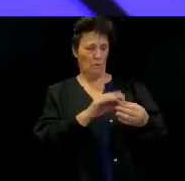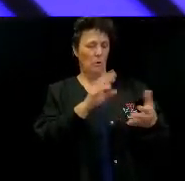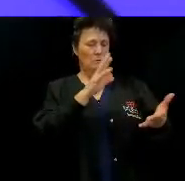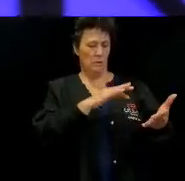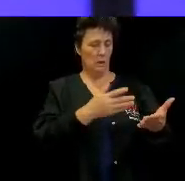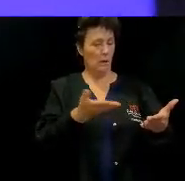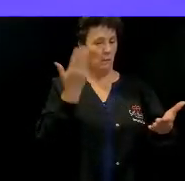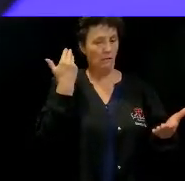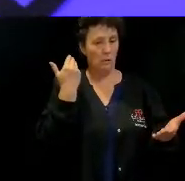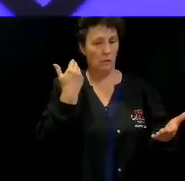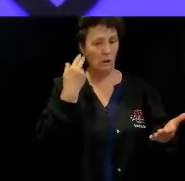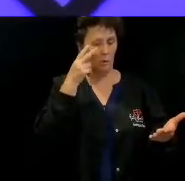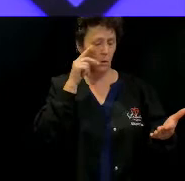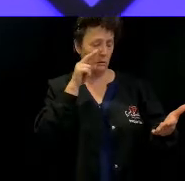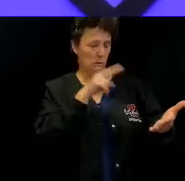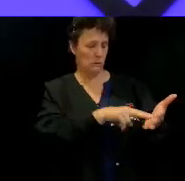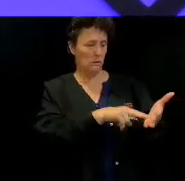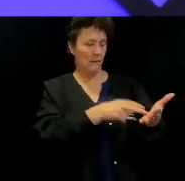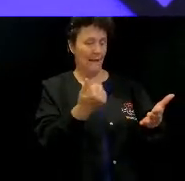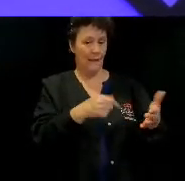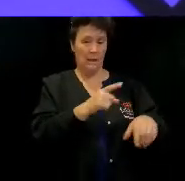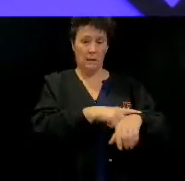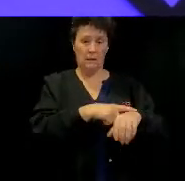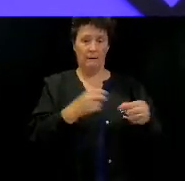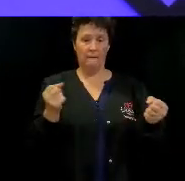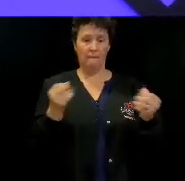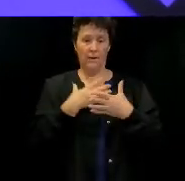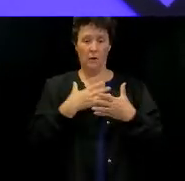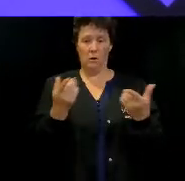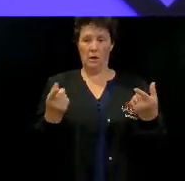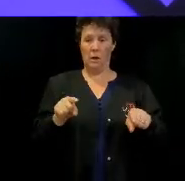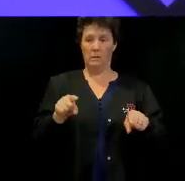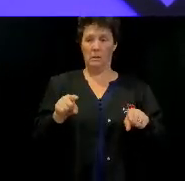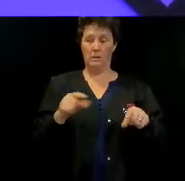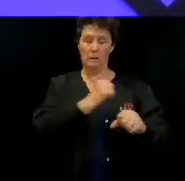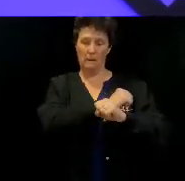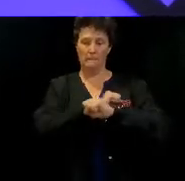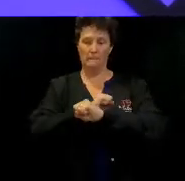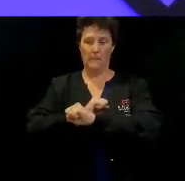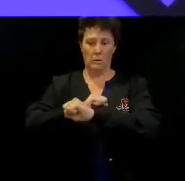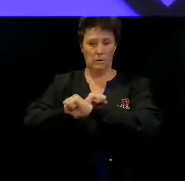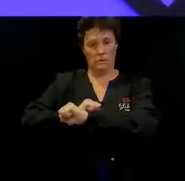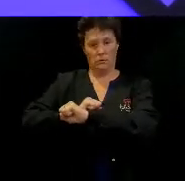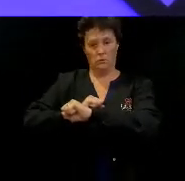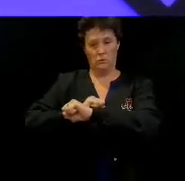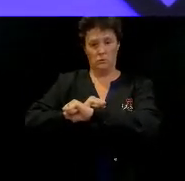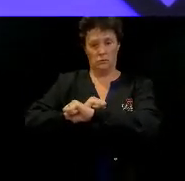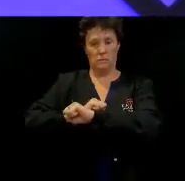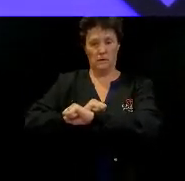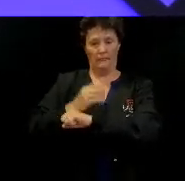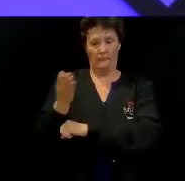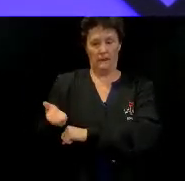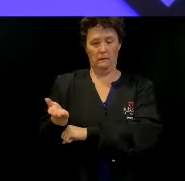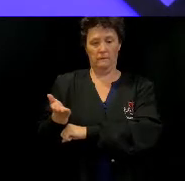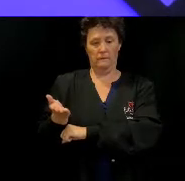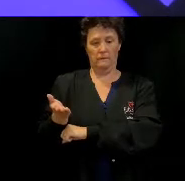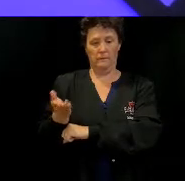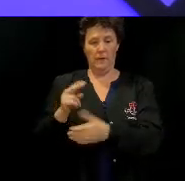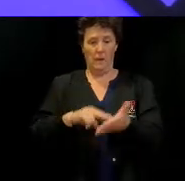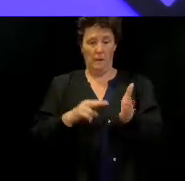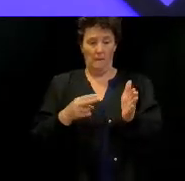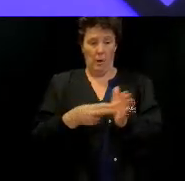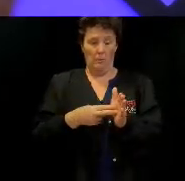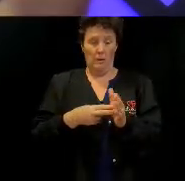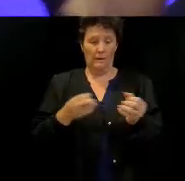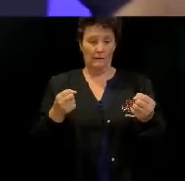want you to see anytime fear is around, bondage is there. The purpose of fear is